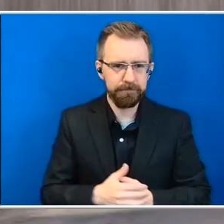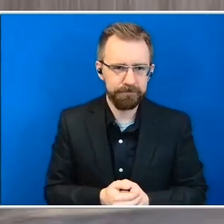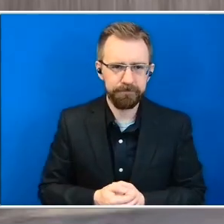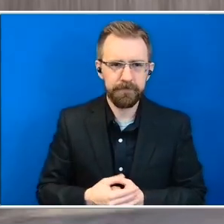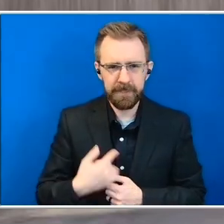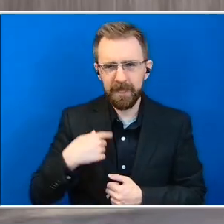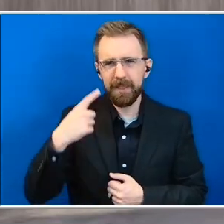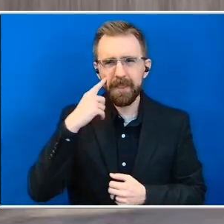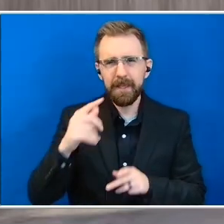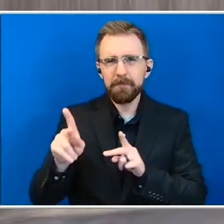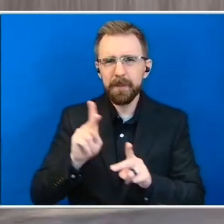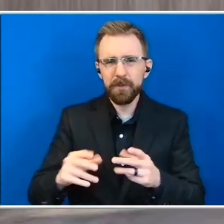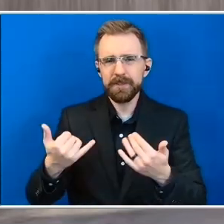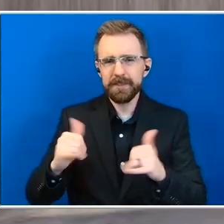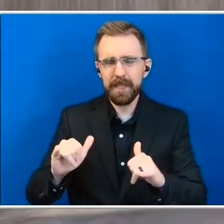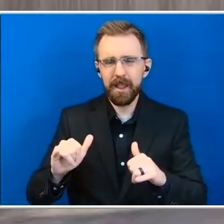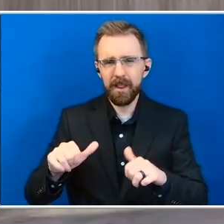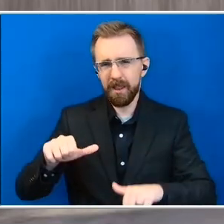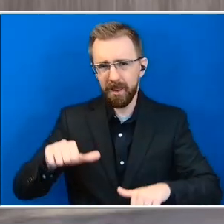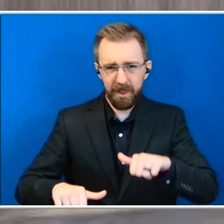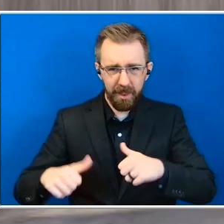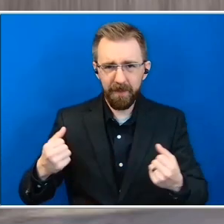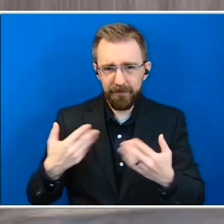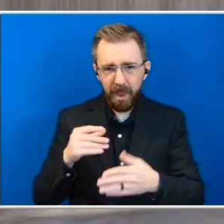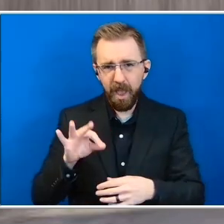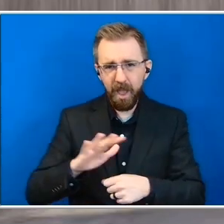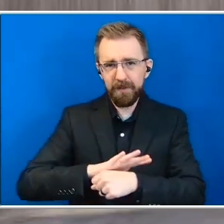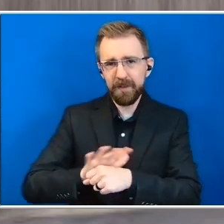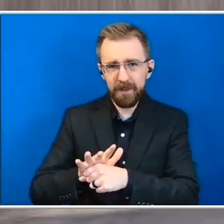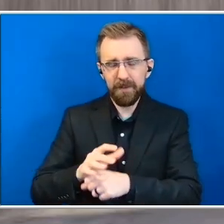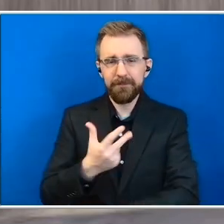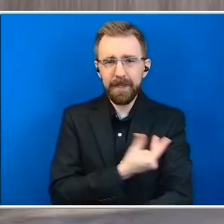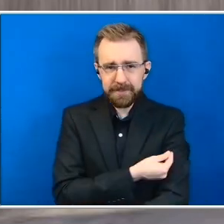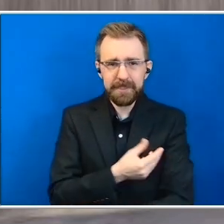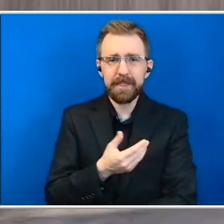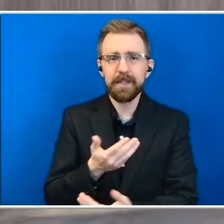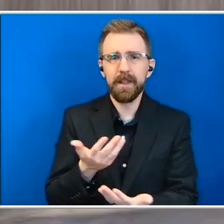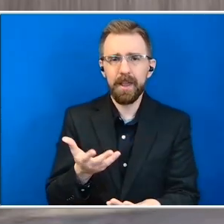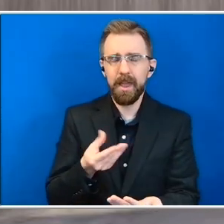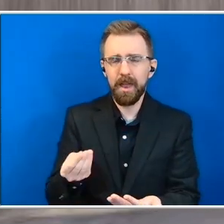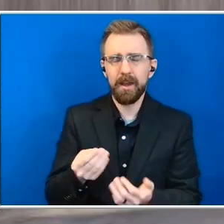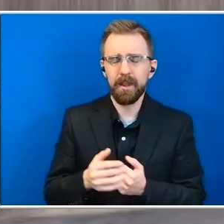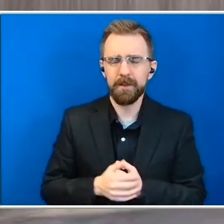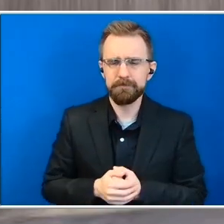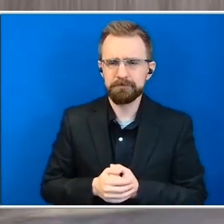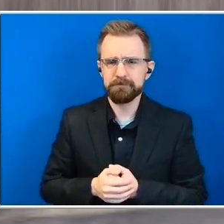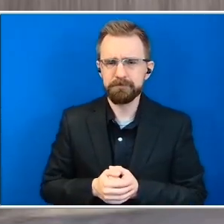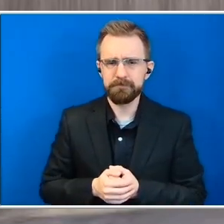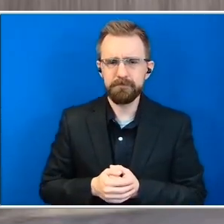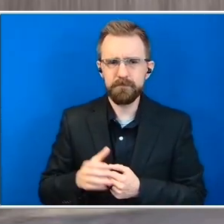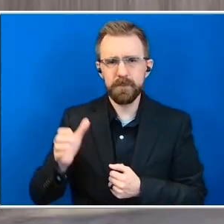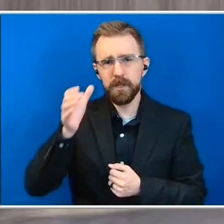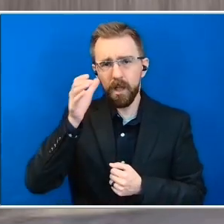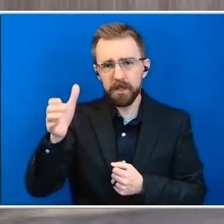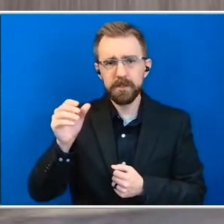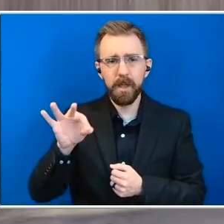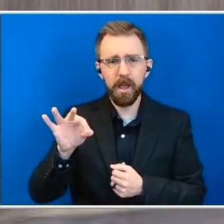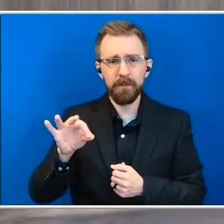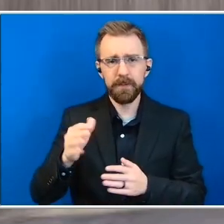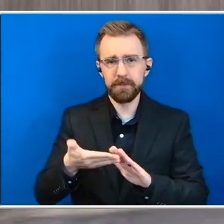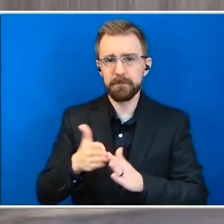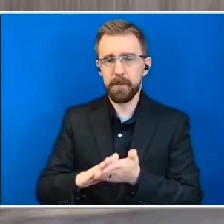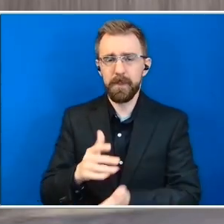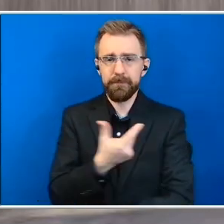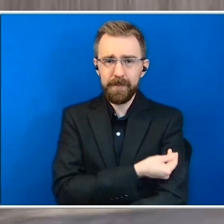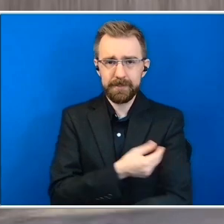are still afraid of COVID vaccine, and the concept of getting vaccinated every